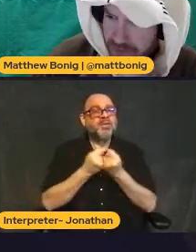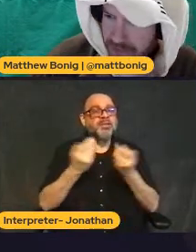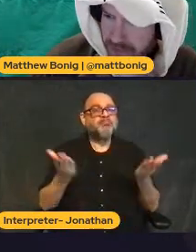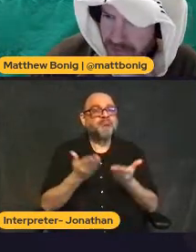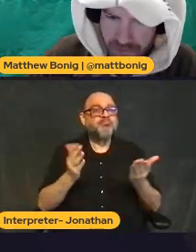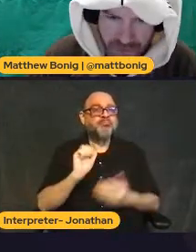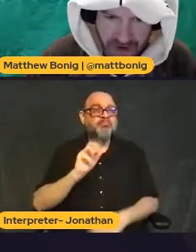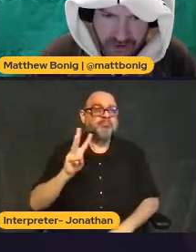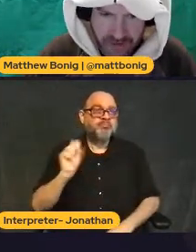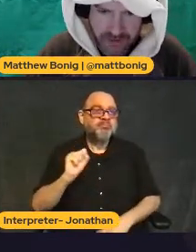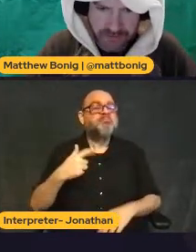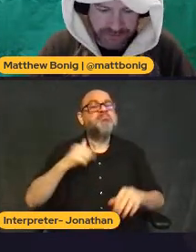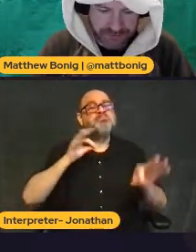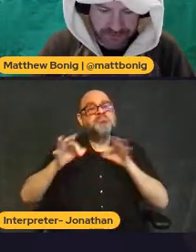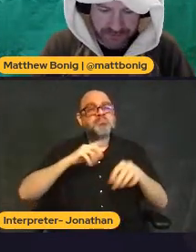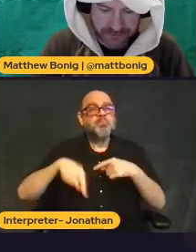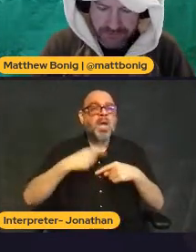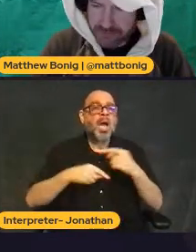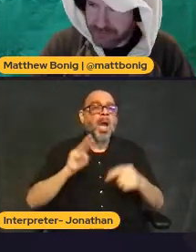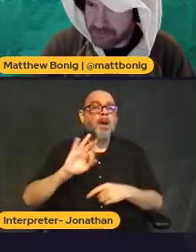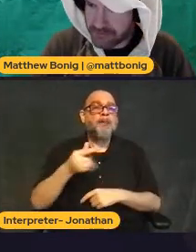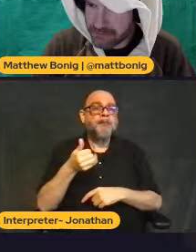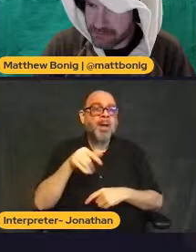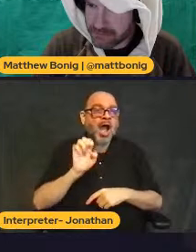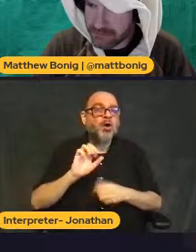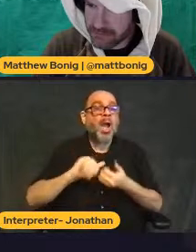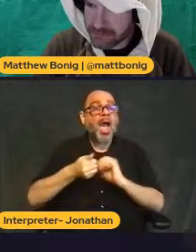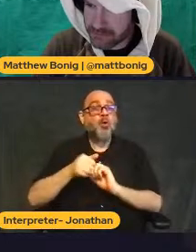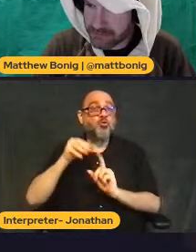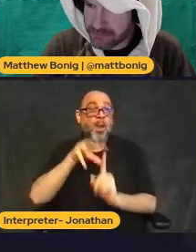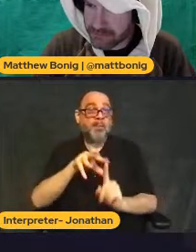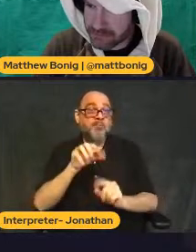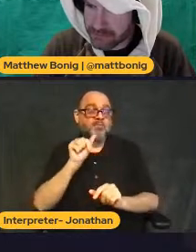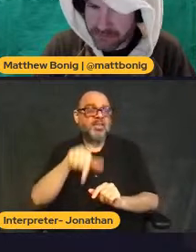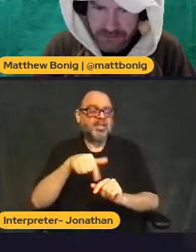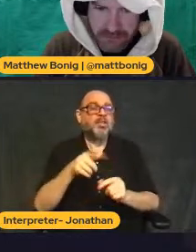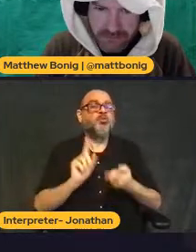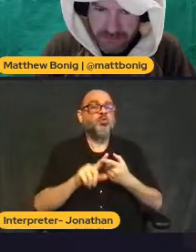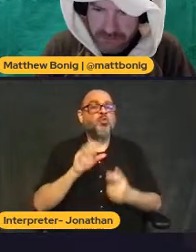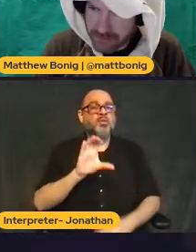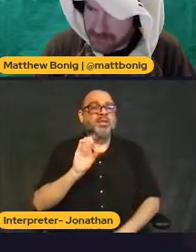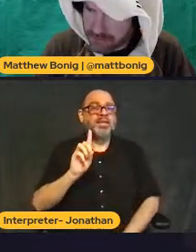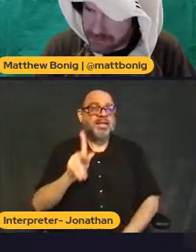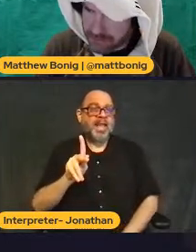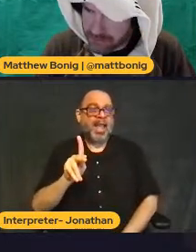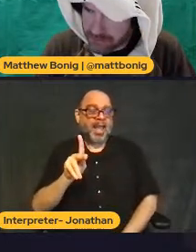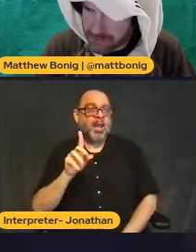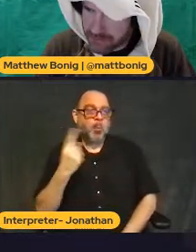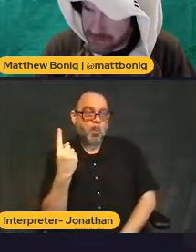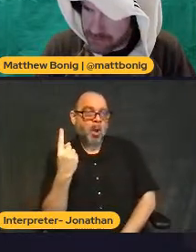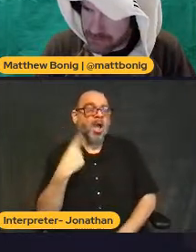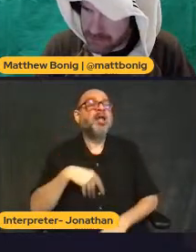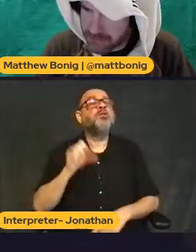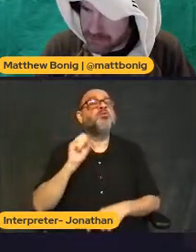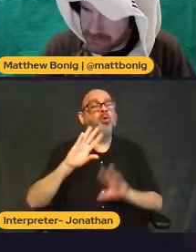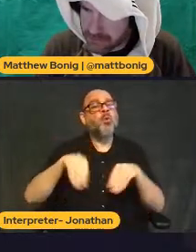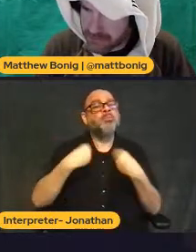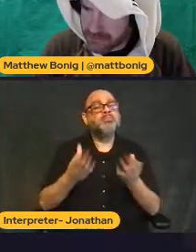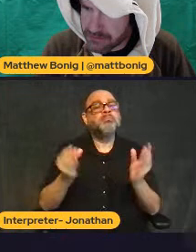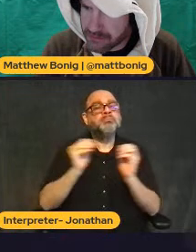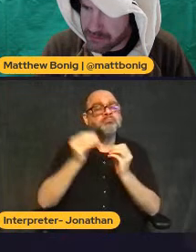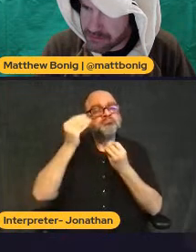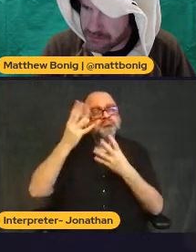to go through how to migrate an Amplify app to a CDK one. So first, let me give you a bit of context of the why of this